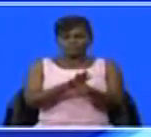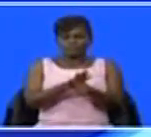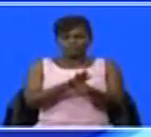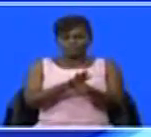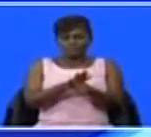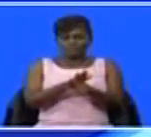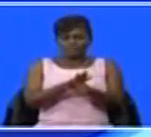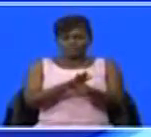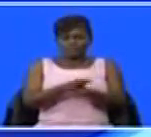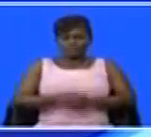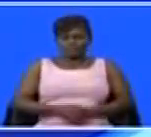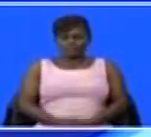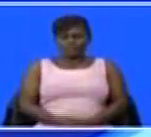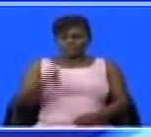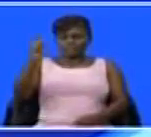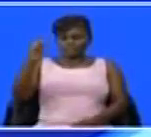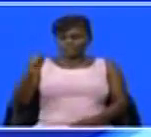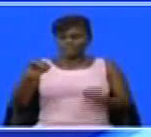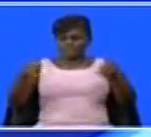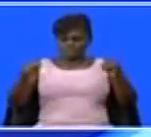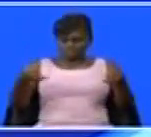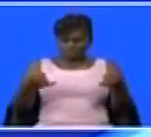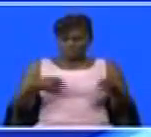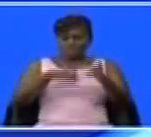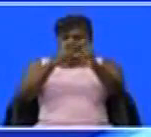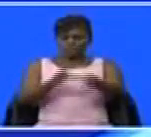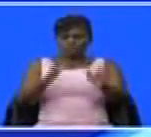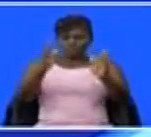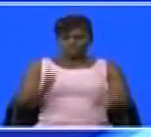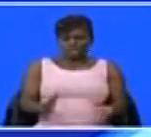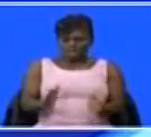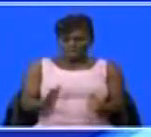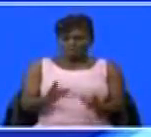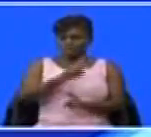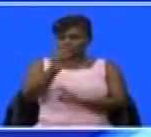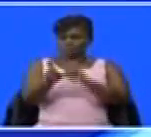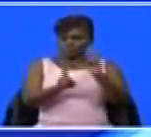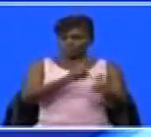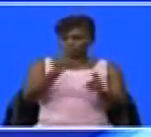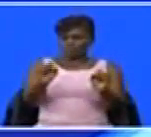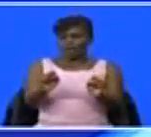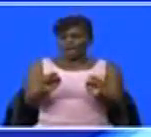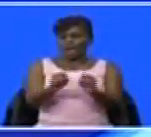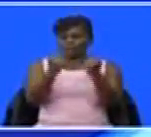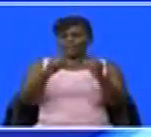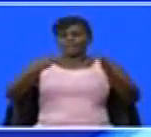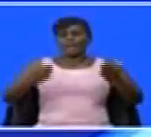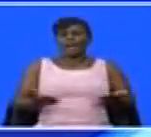properly carried out? Here's KTN News' Dennis Onsorigo with what the drill should have